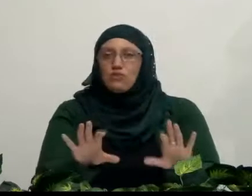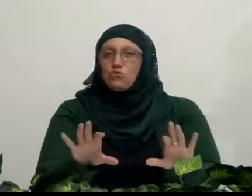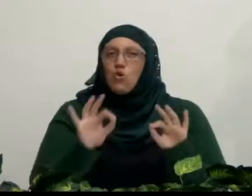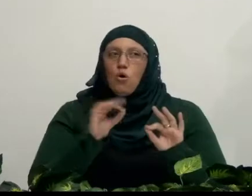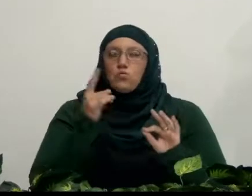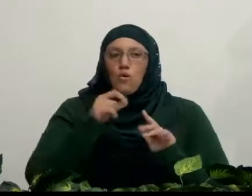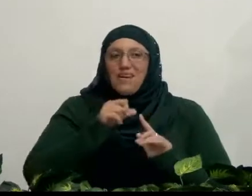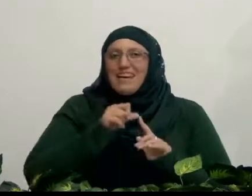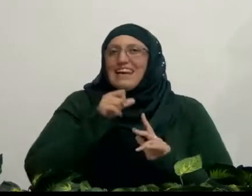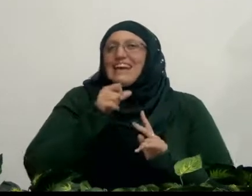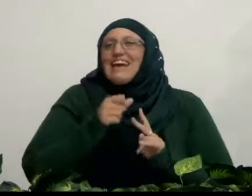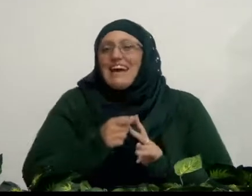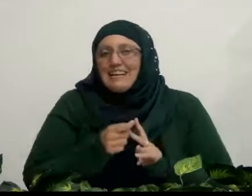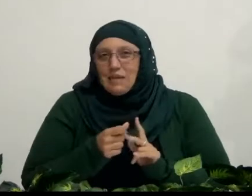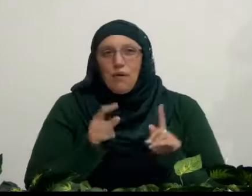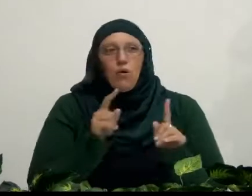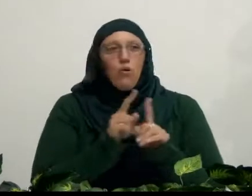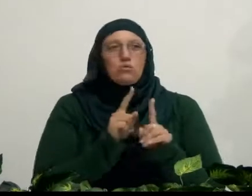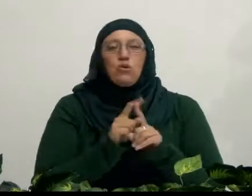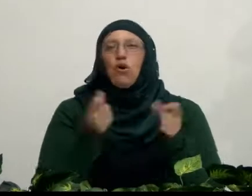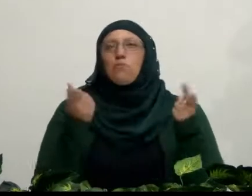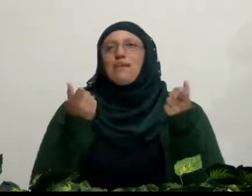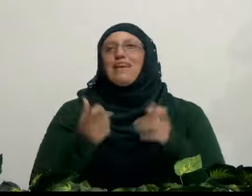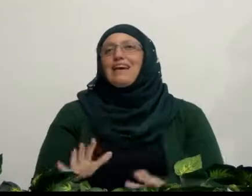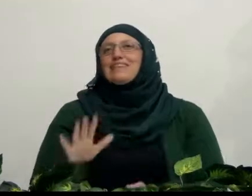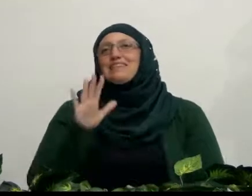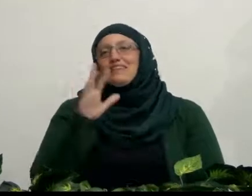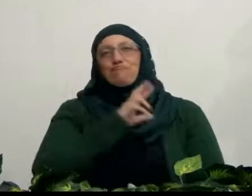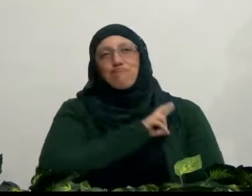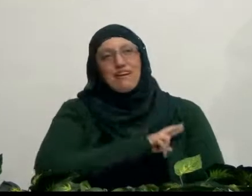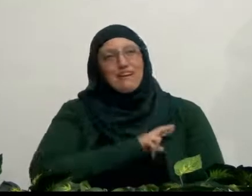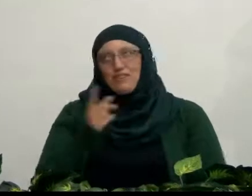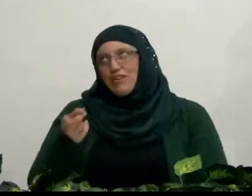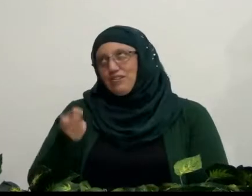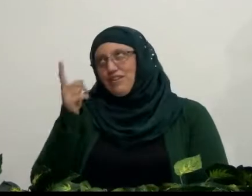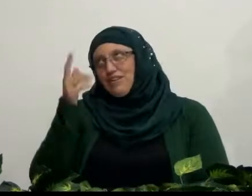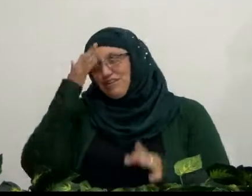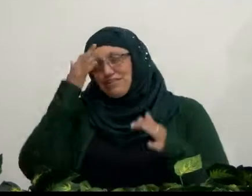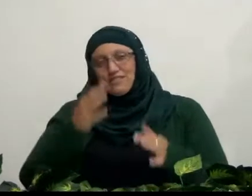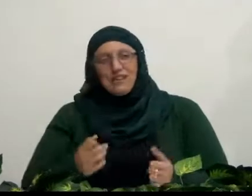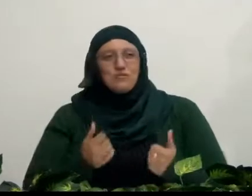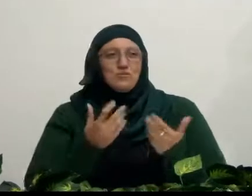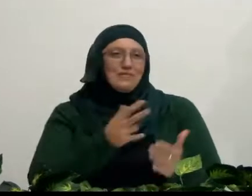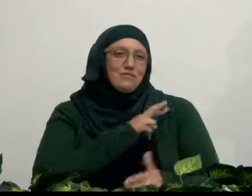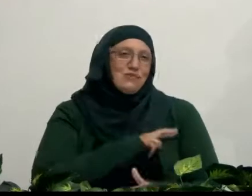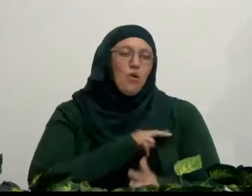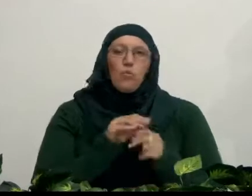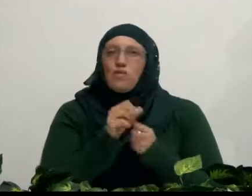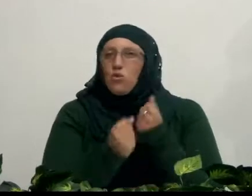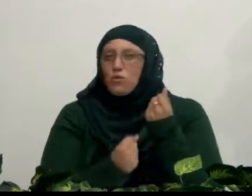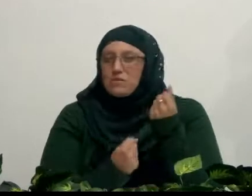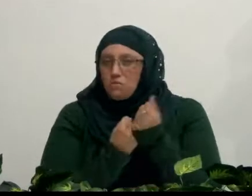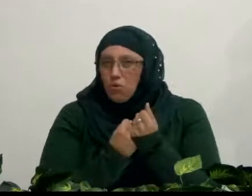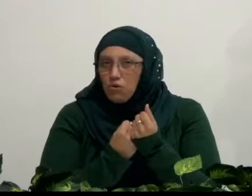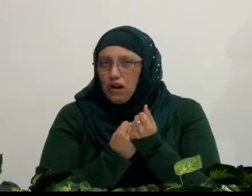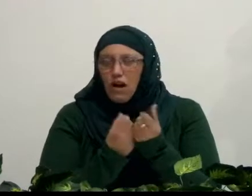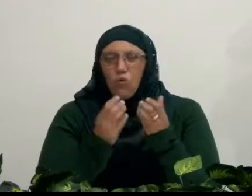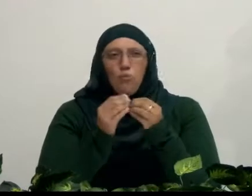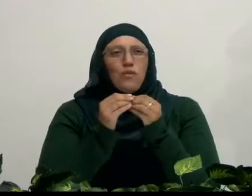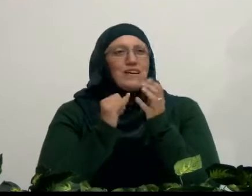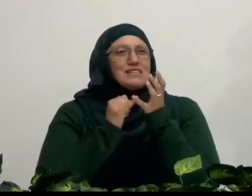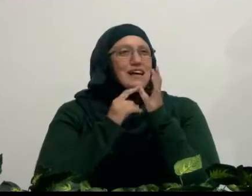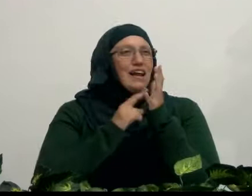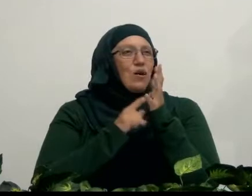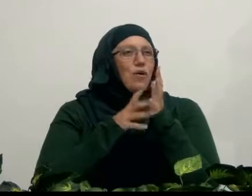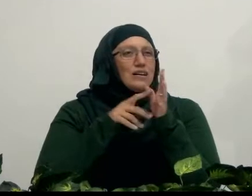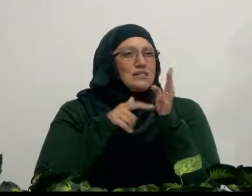successor, but also completing the religion that he was sent to complete, inshallah. With your support and with the salawat, inshallah, we'll